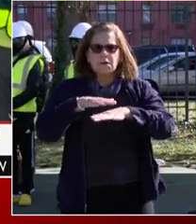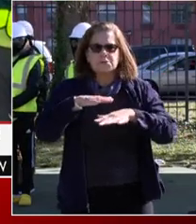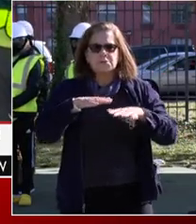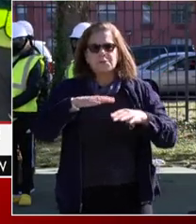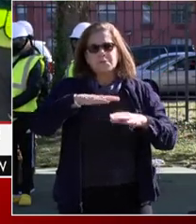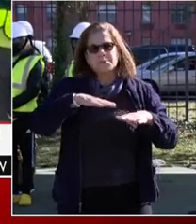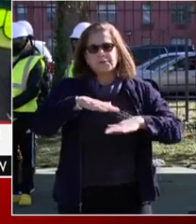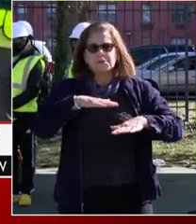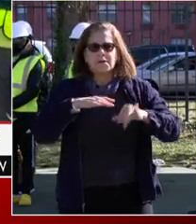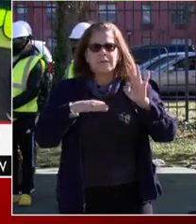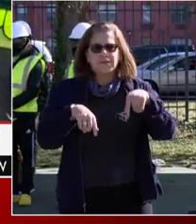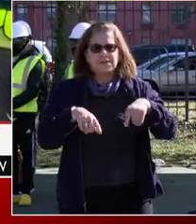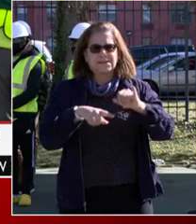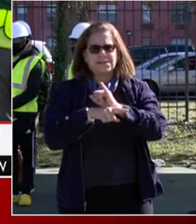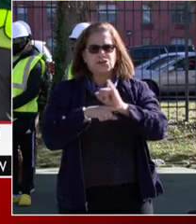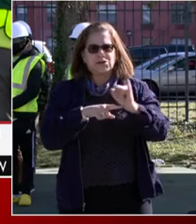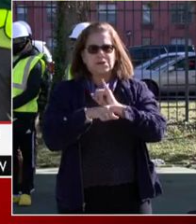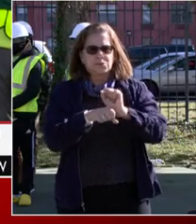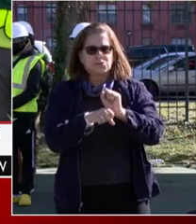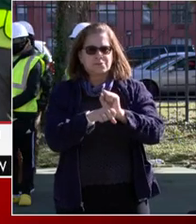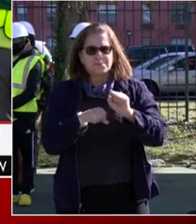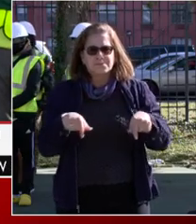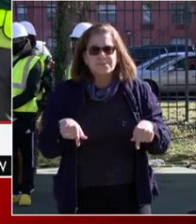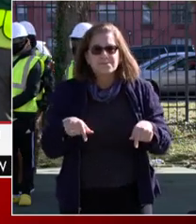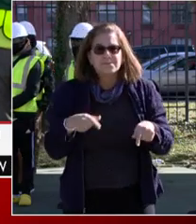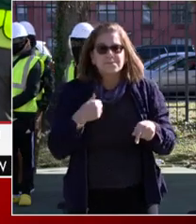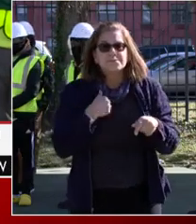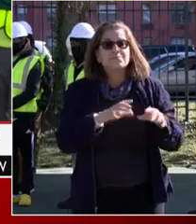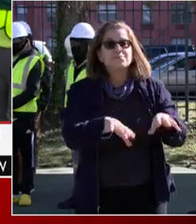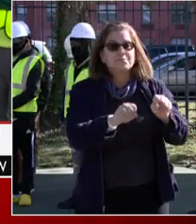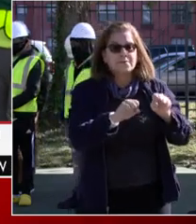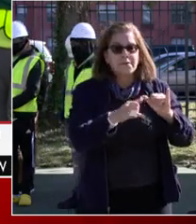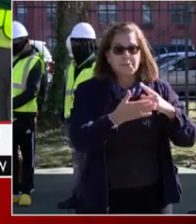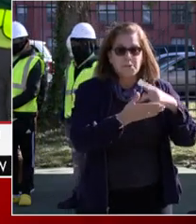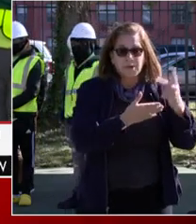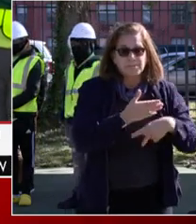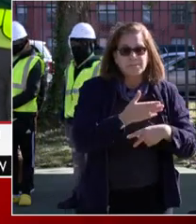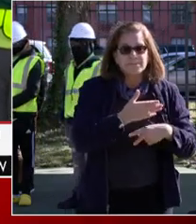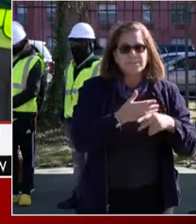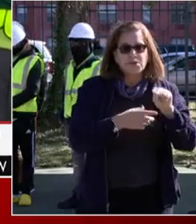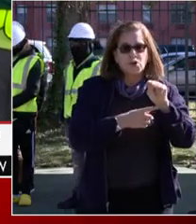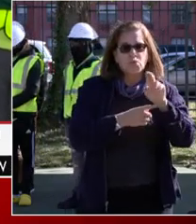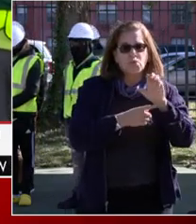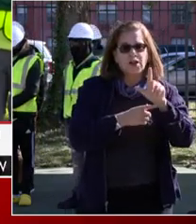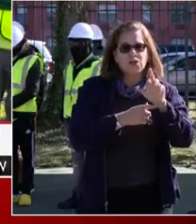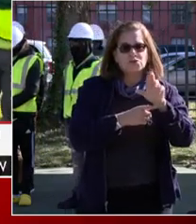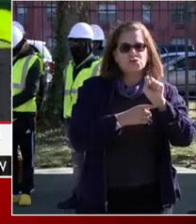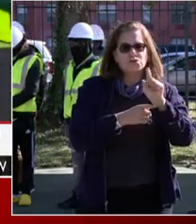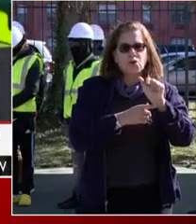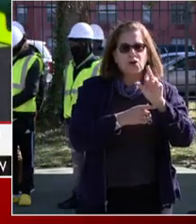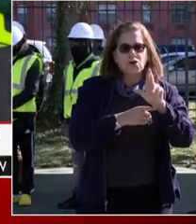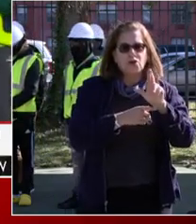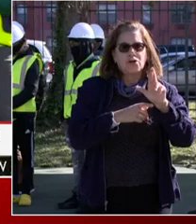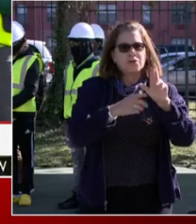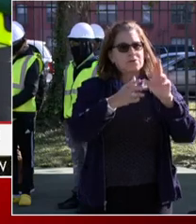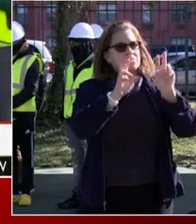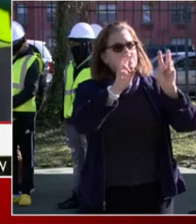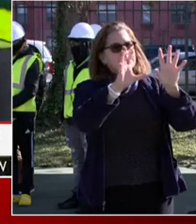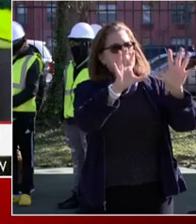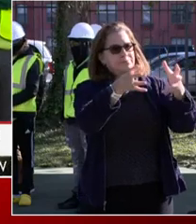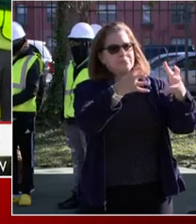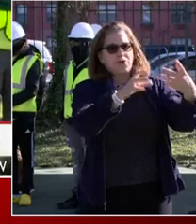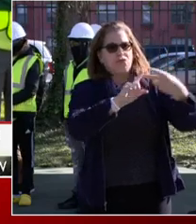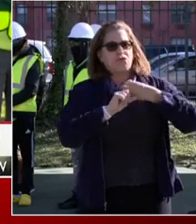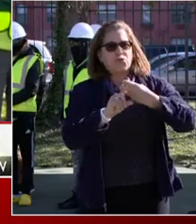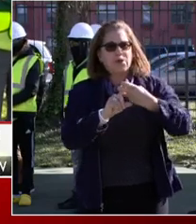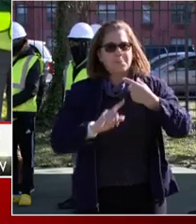Right after I complete the program, New Columbia Solar recruited me as a solar installer. And let me